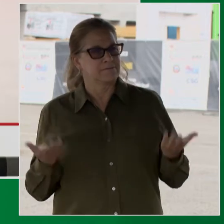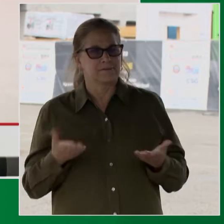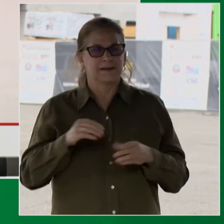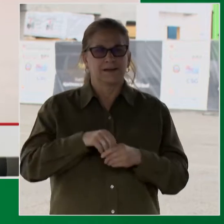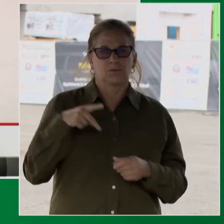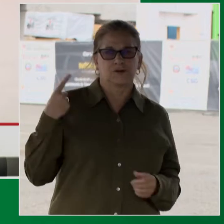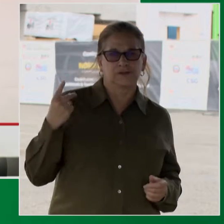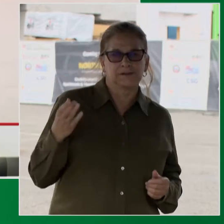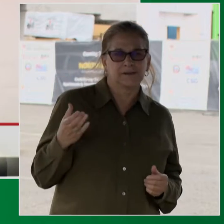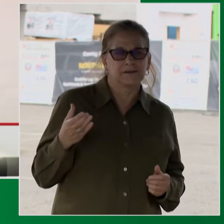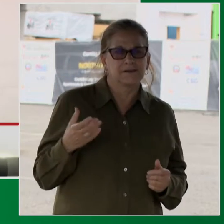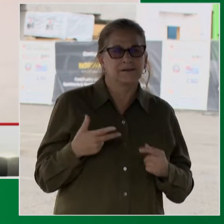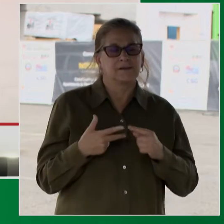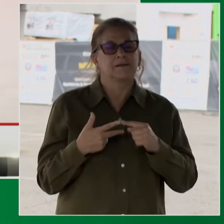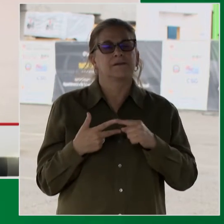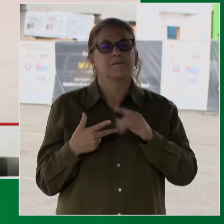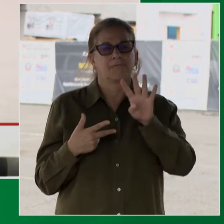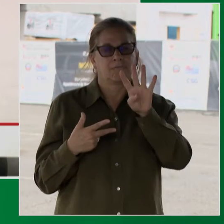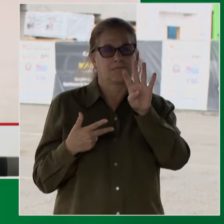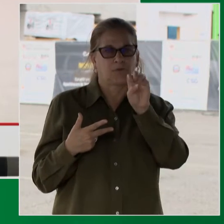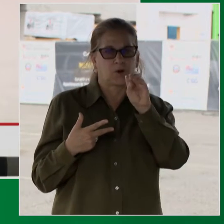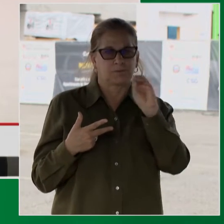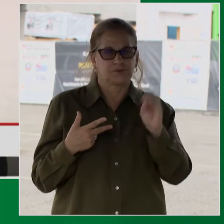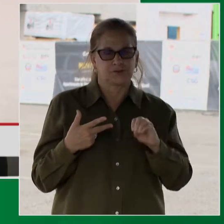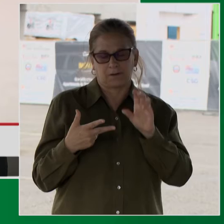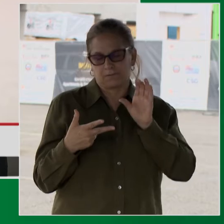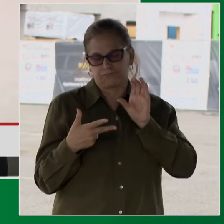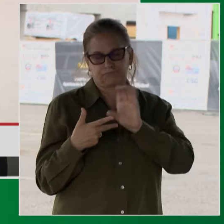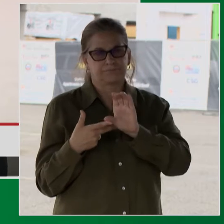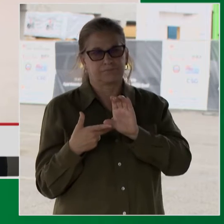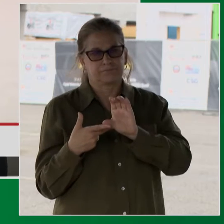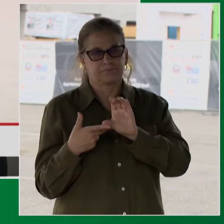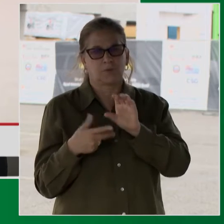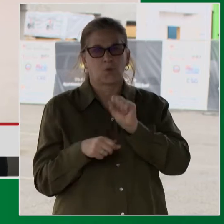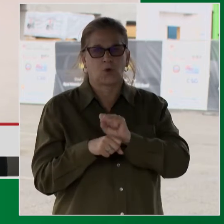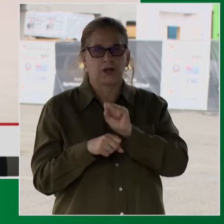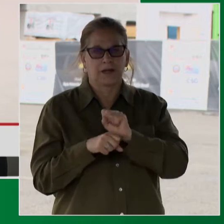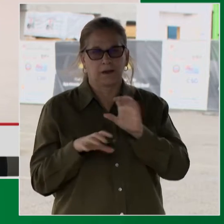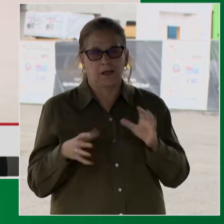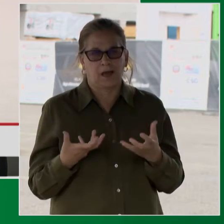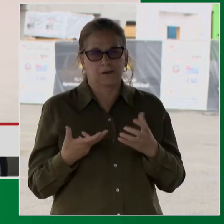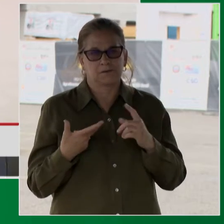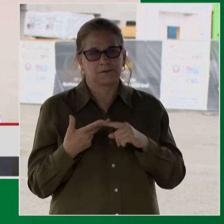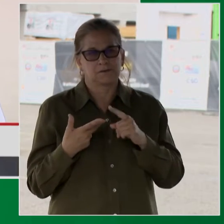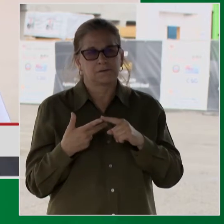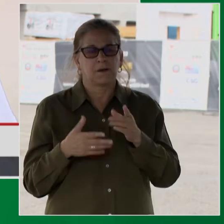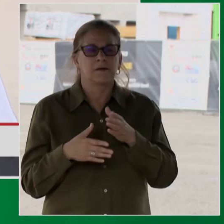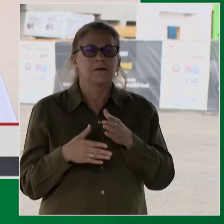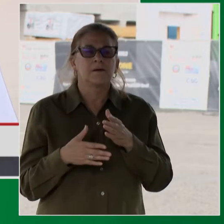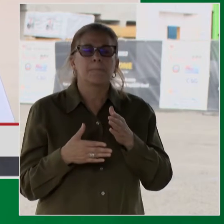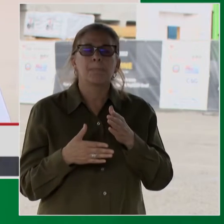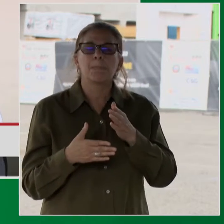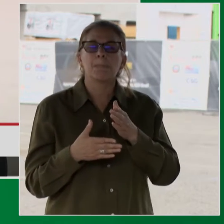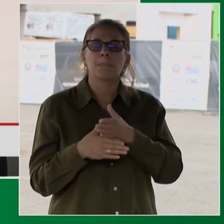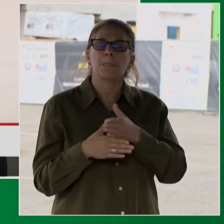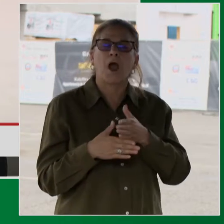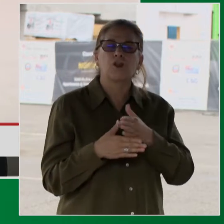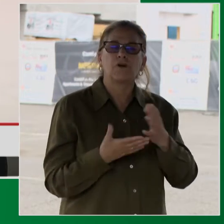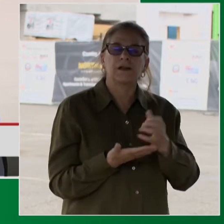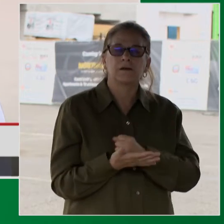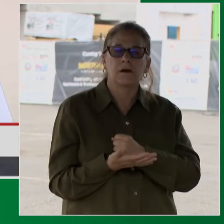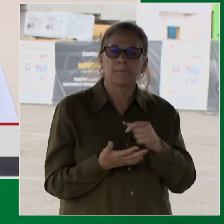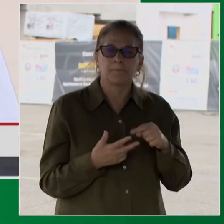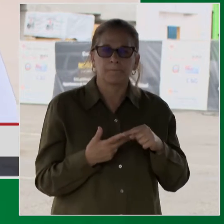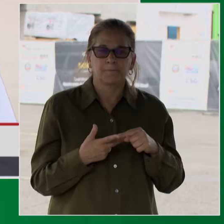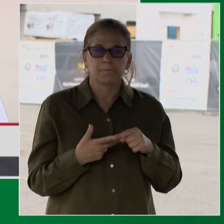another 40% of the fund goes towards those at the moderate income level. And then we do have 10% of the funds that